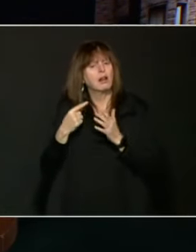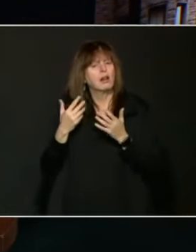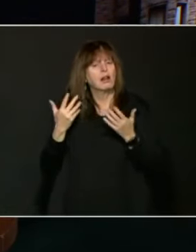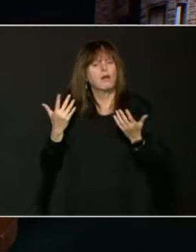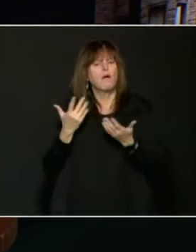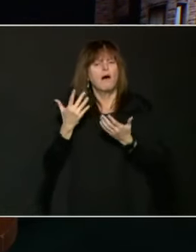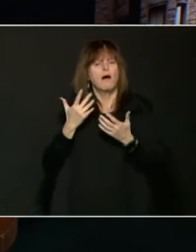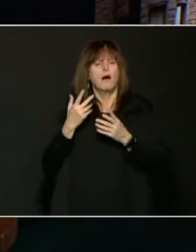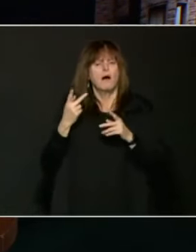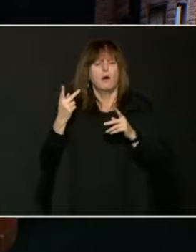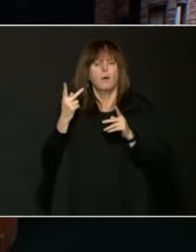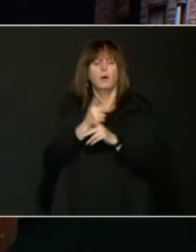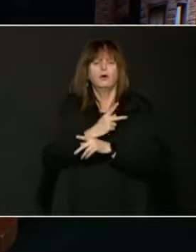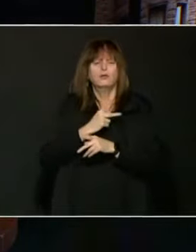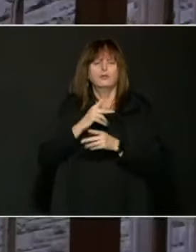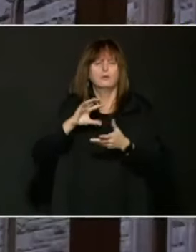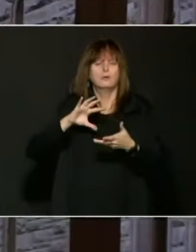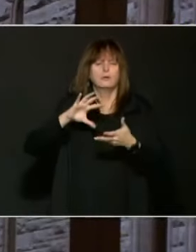scenario?